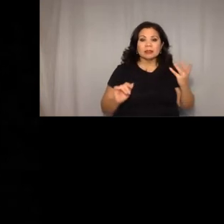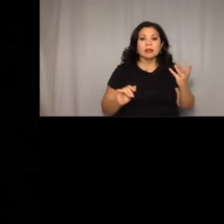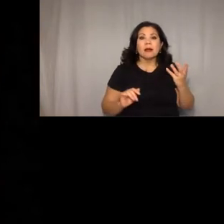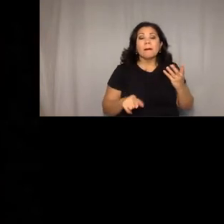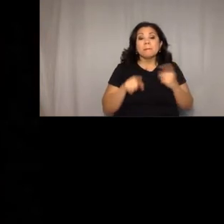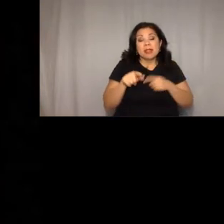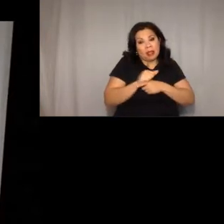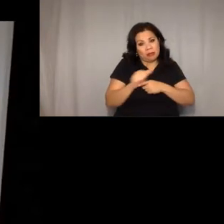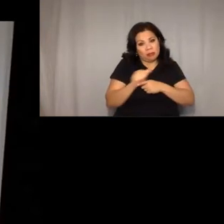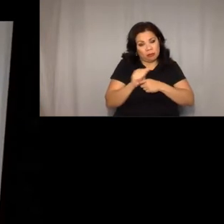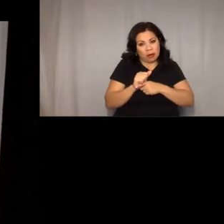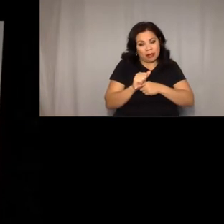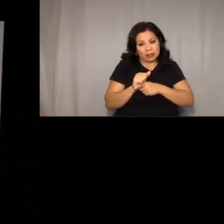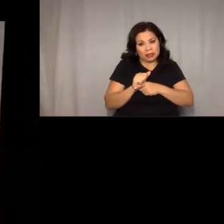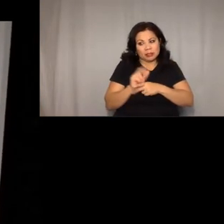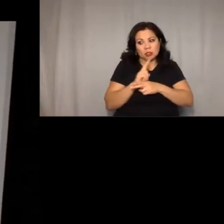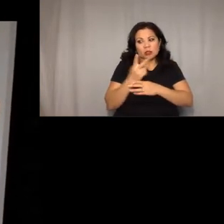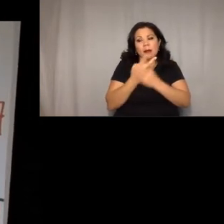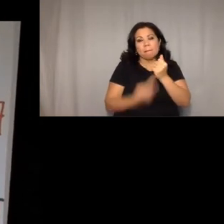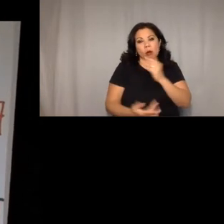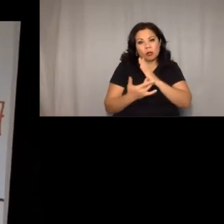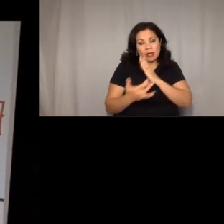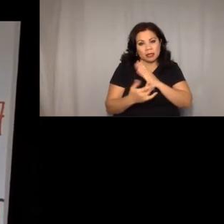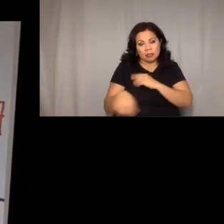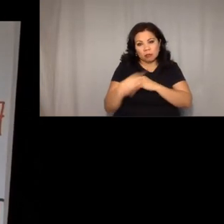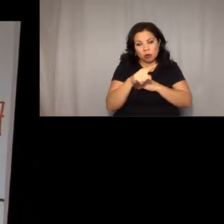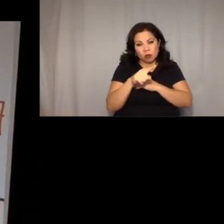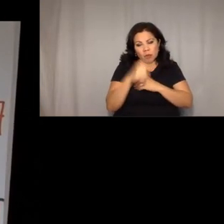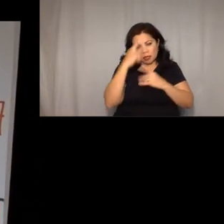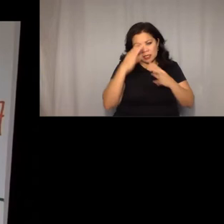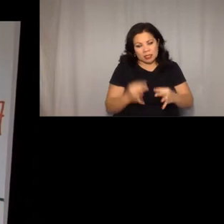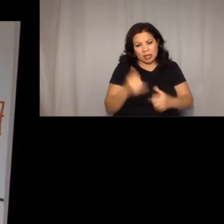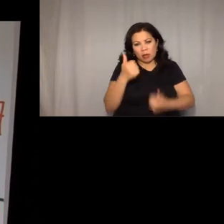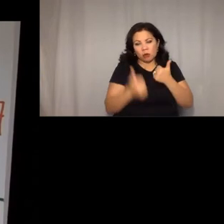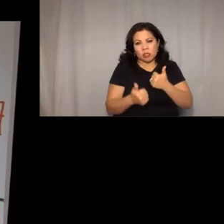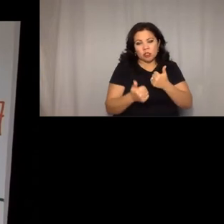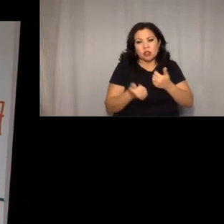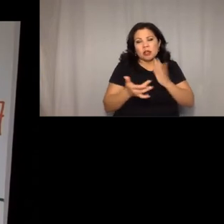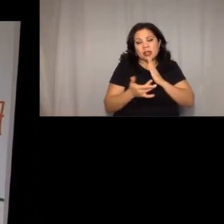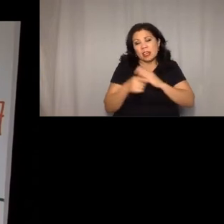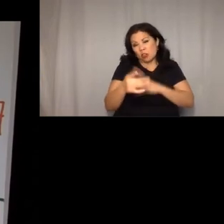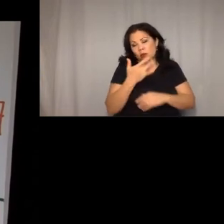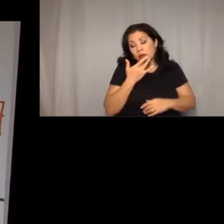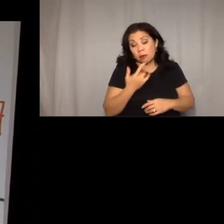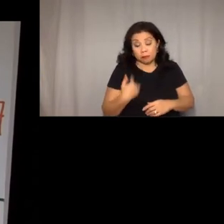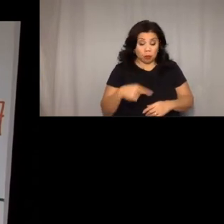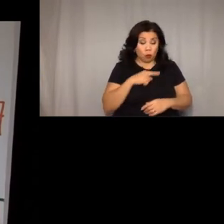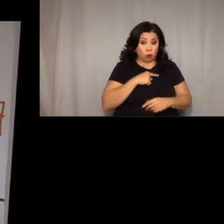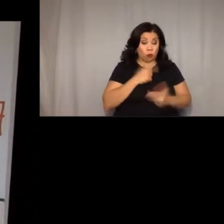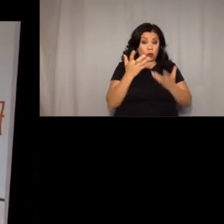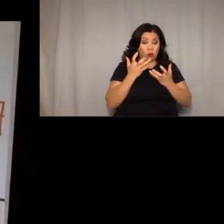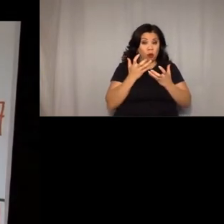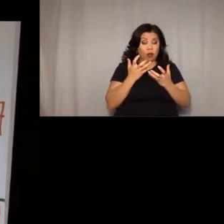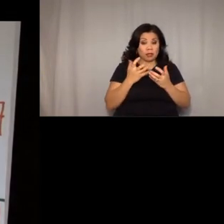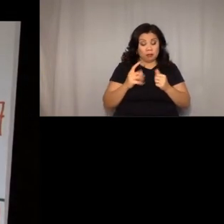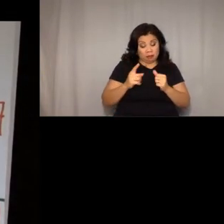this was practice with both ways for you to determine which way you like better. We prefer for you to be able to do the